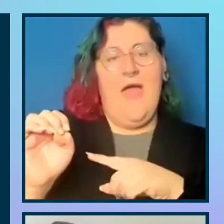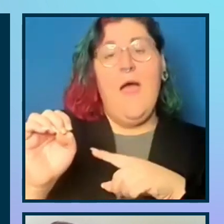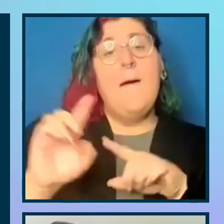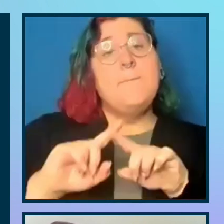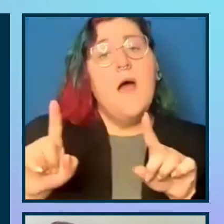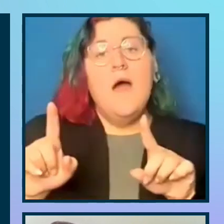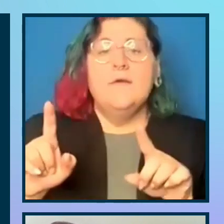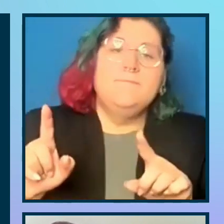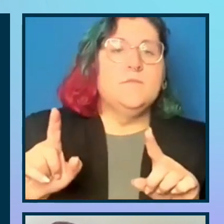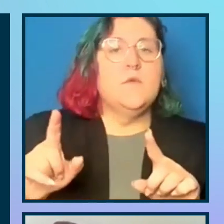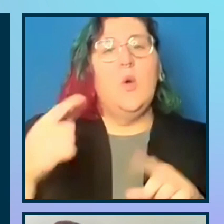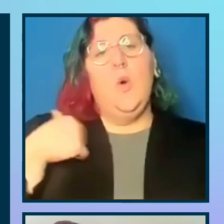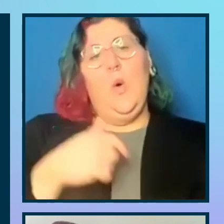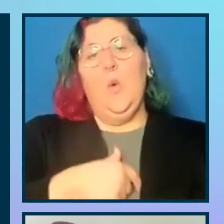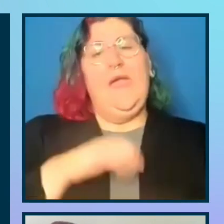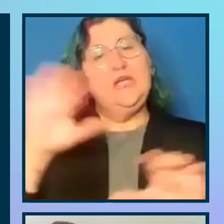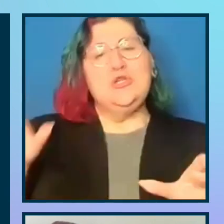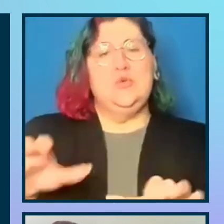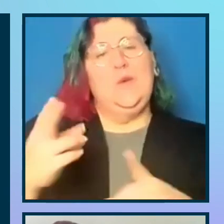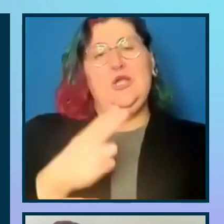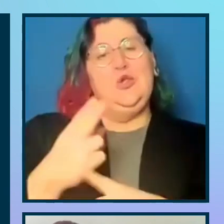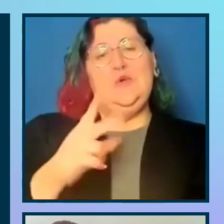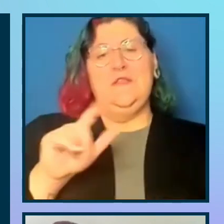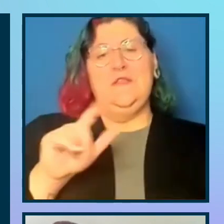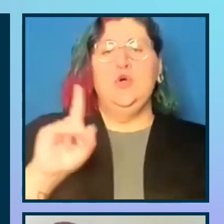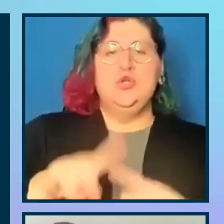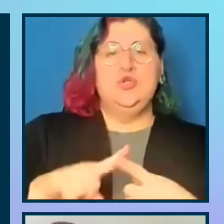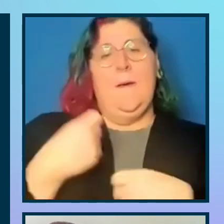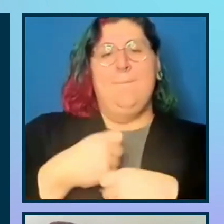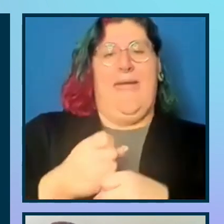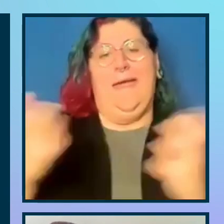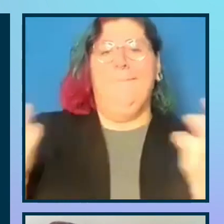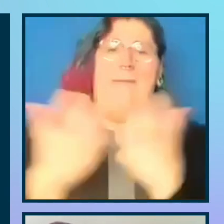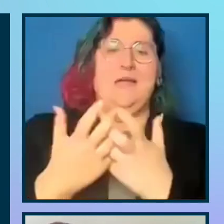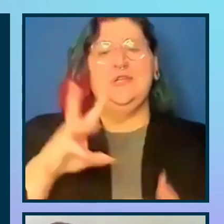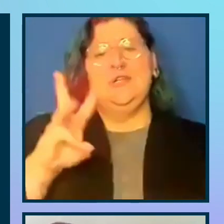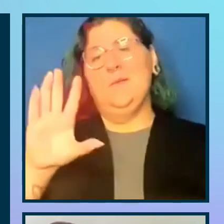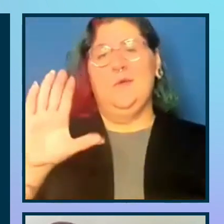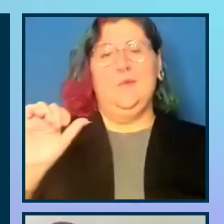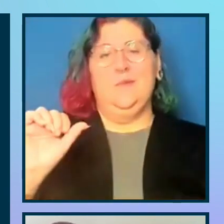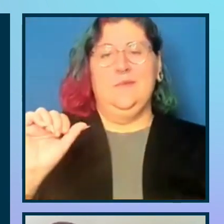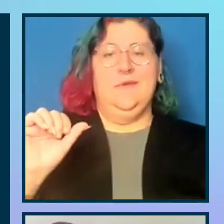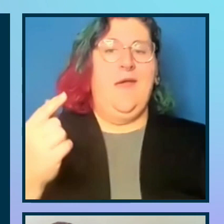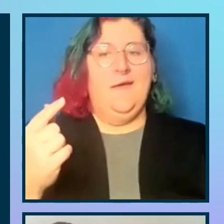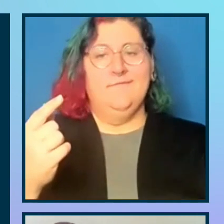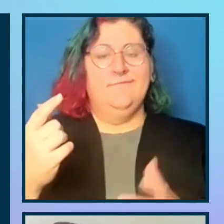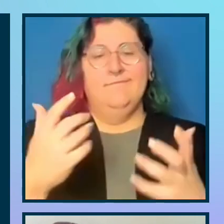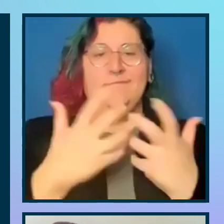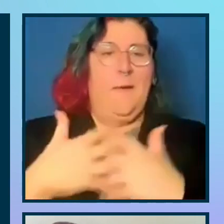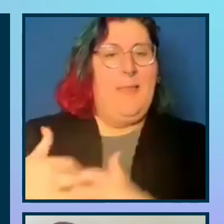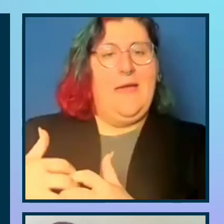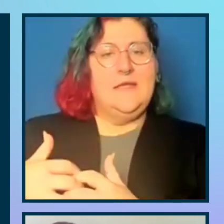gain WCAG compliance, but we don't actually talk to our users. We're not actually testing with our users to determine their pain points. I